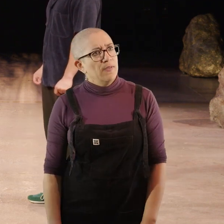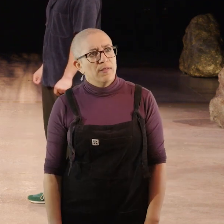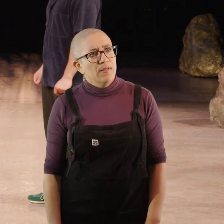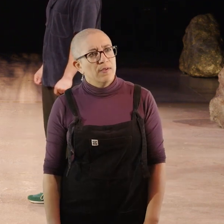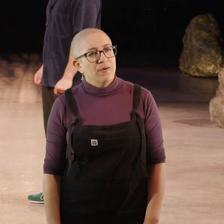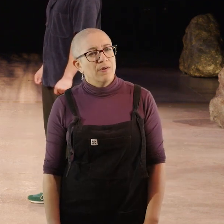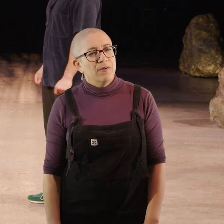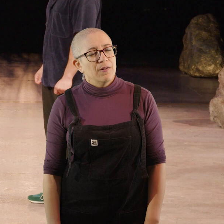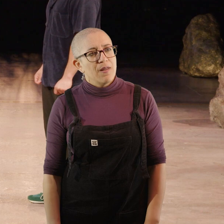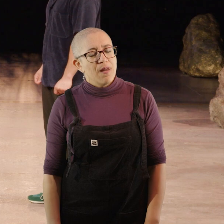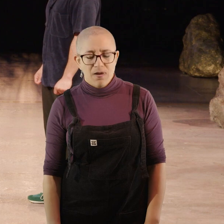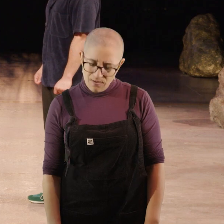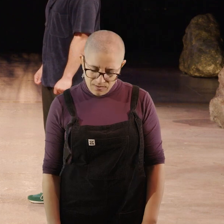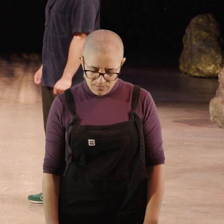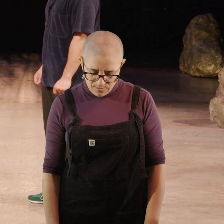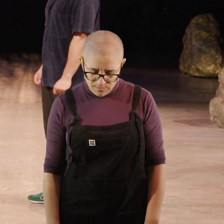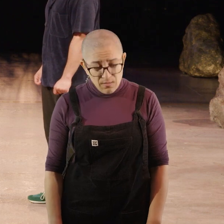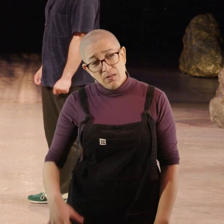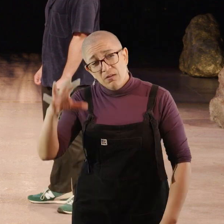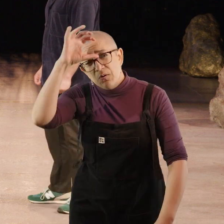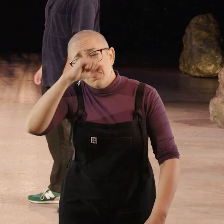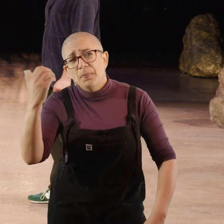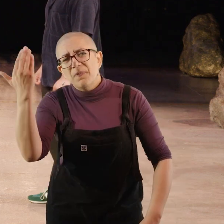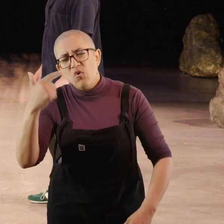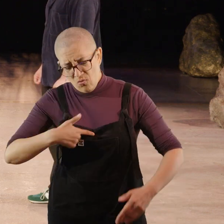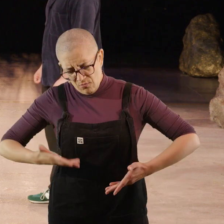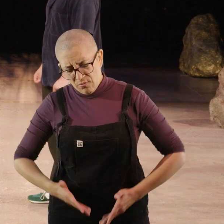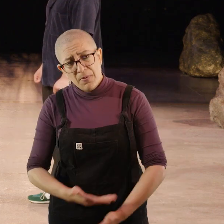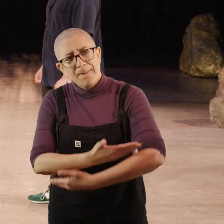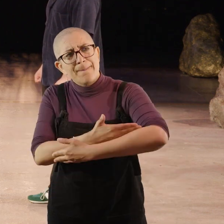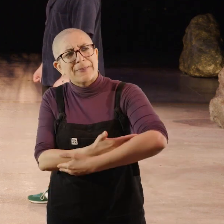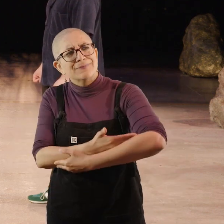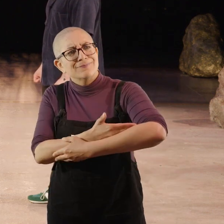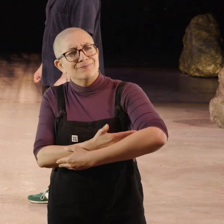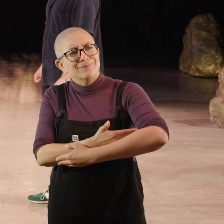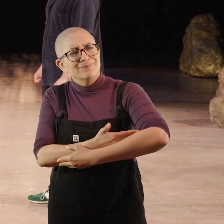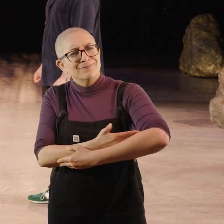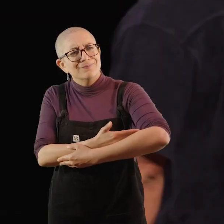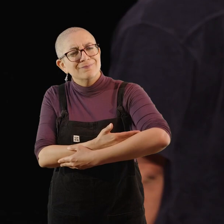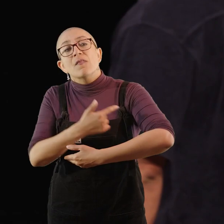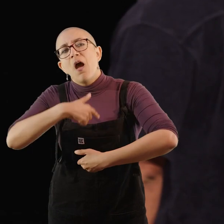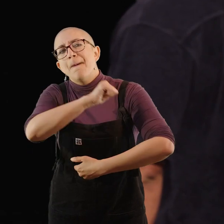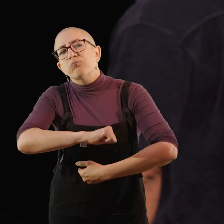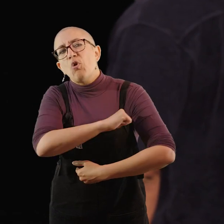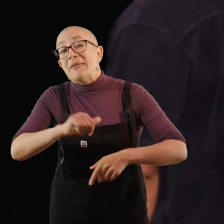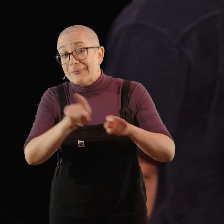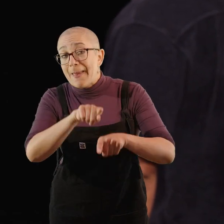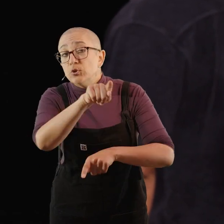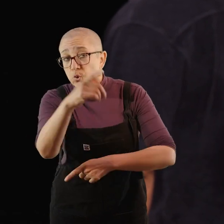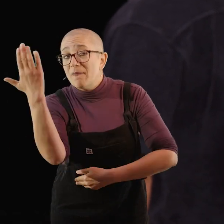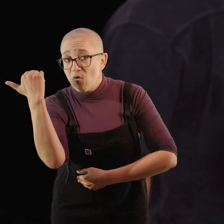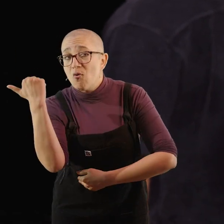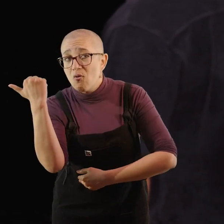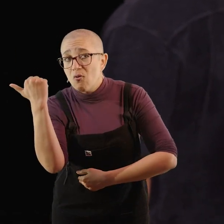I have given suck, and know how tender it is to love the babe that milks me. I